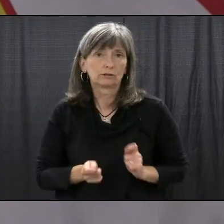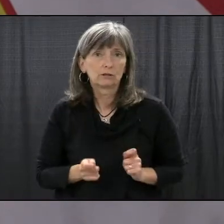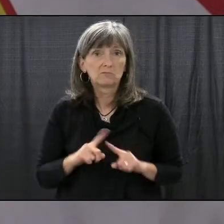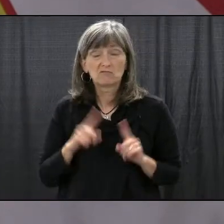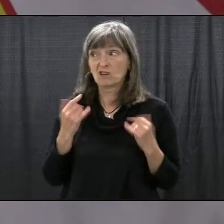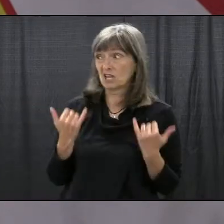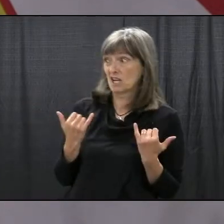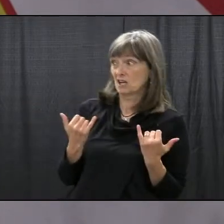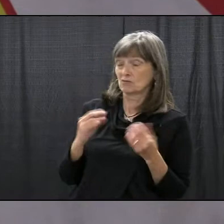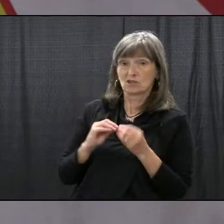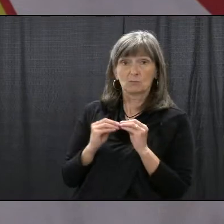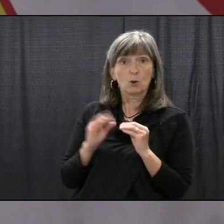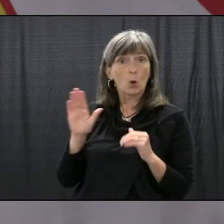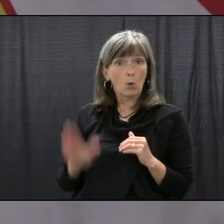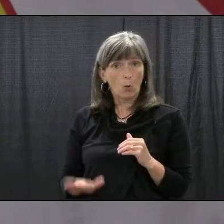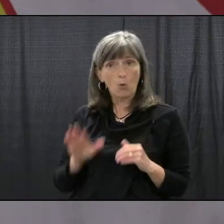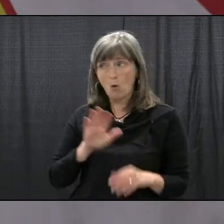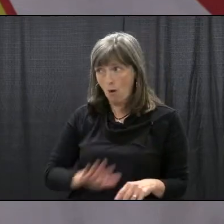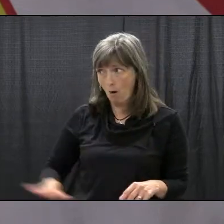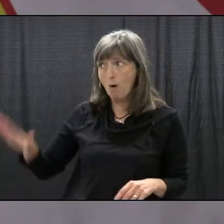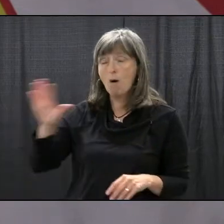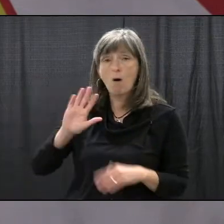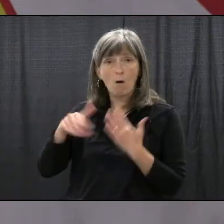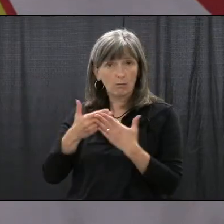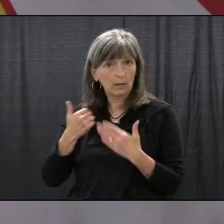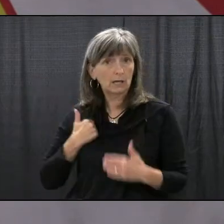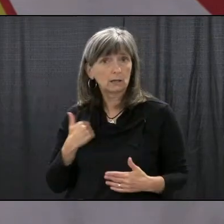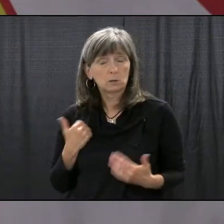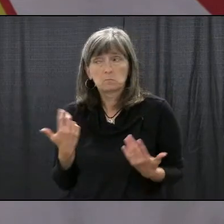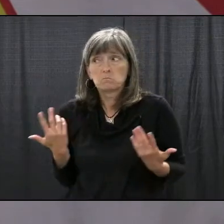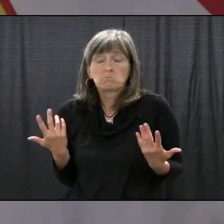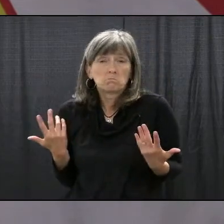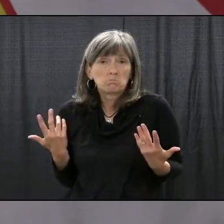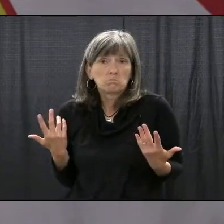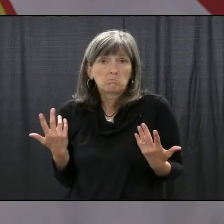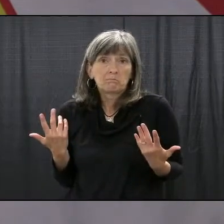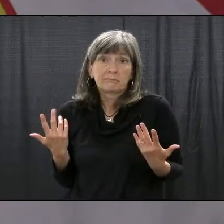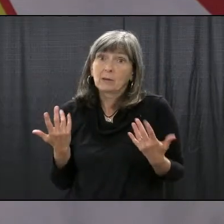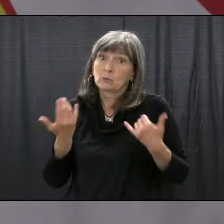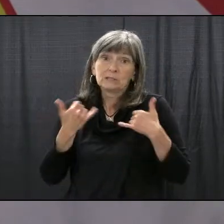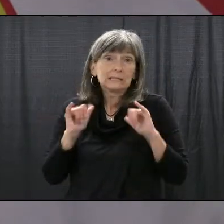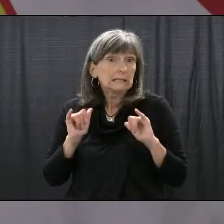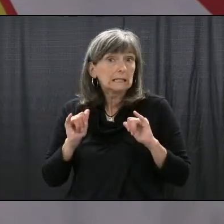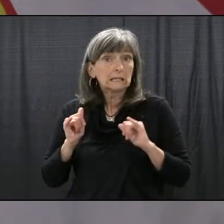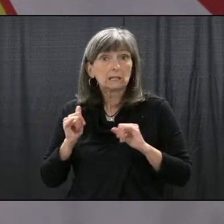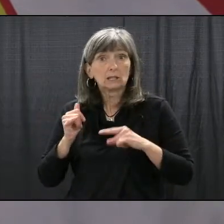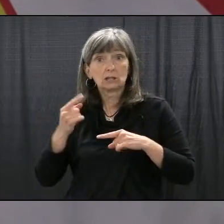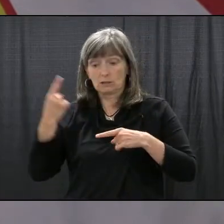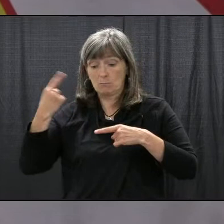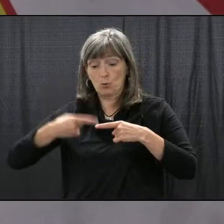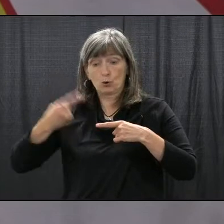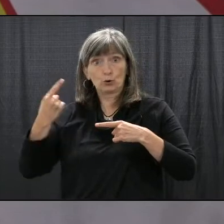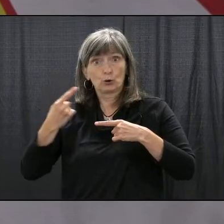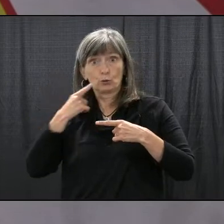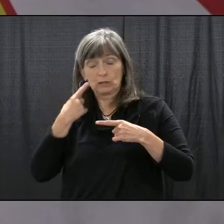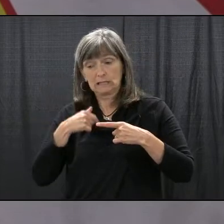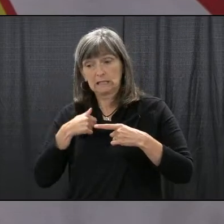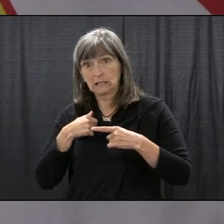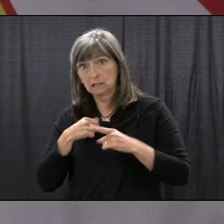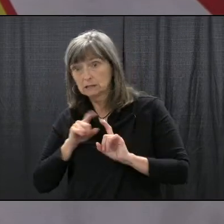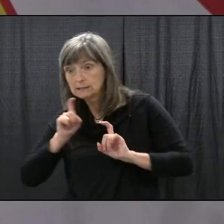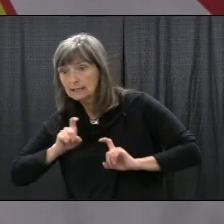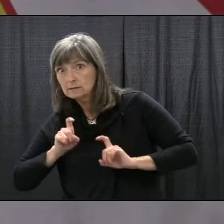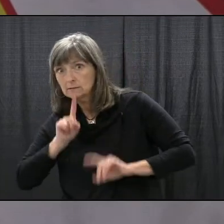epidemiology is supportive, and we still, of course, had the border tracking in place. And again,